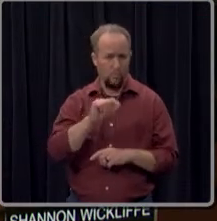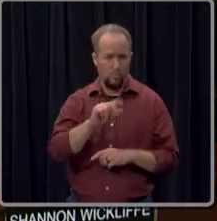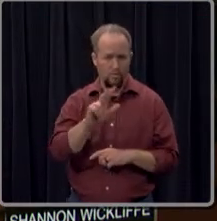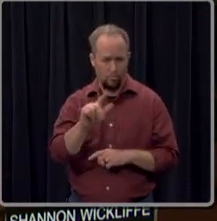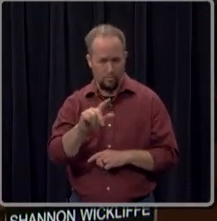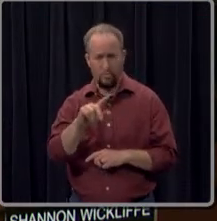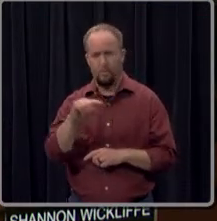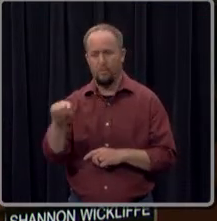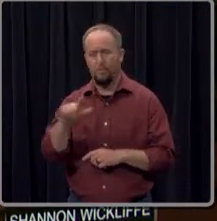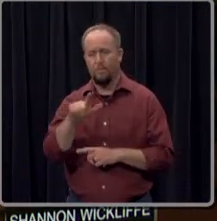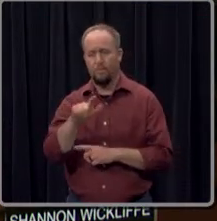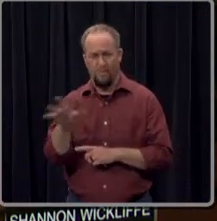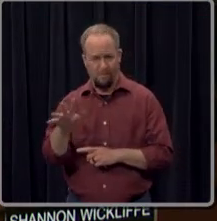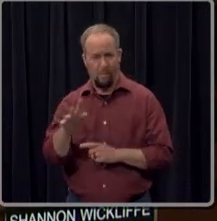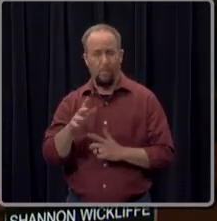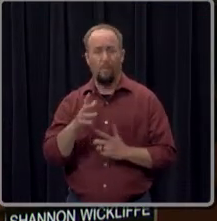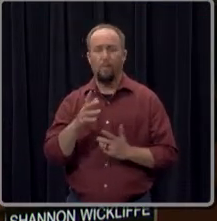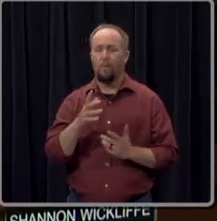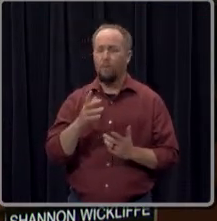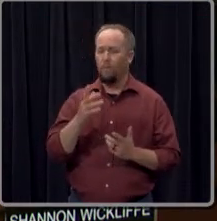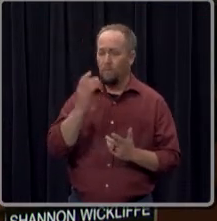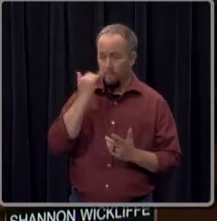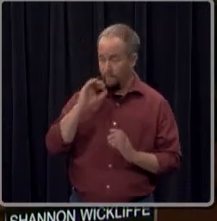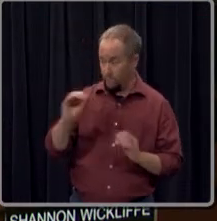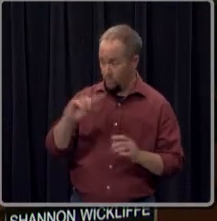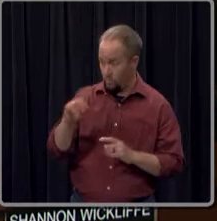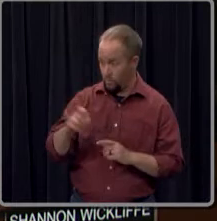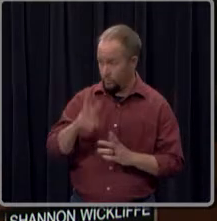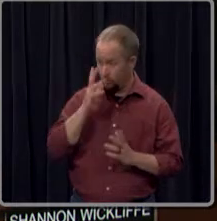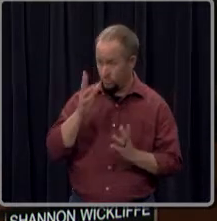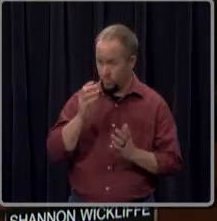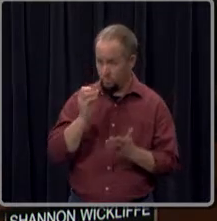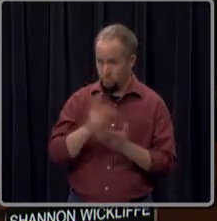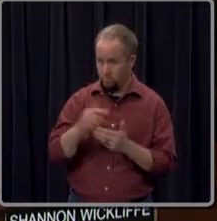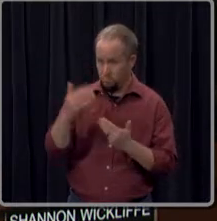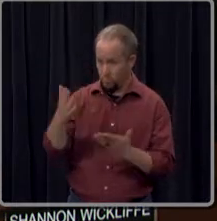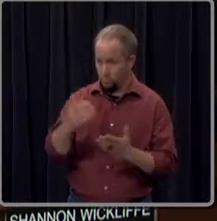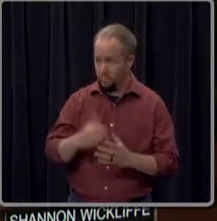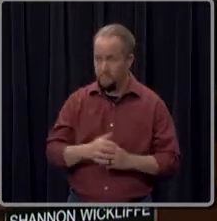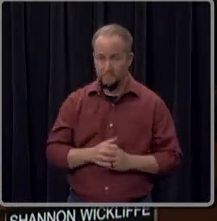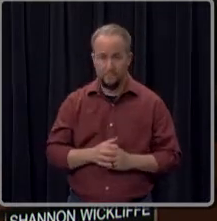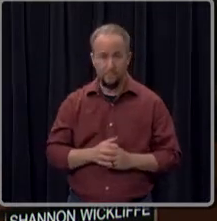2023-2024. If there are no questions, I'd seek a motion to approve.